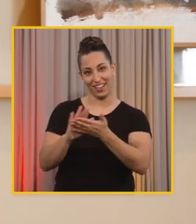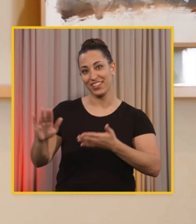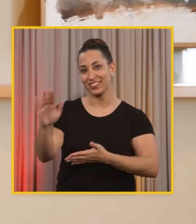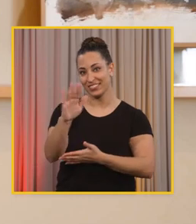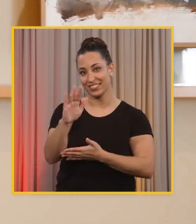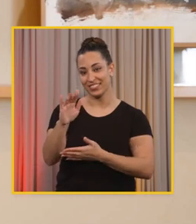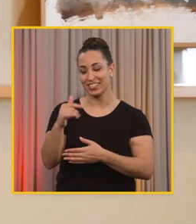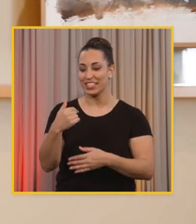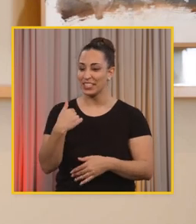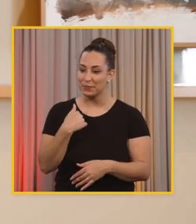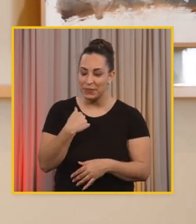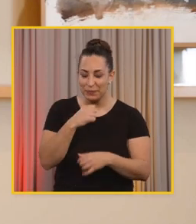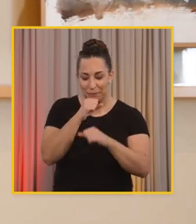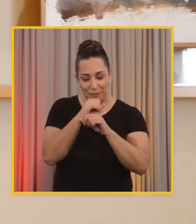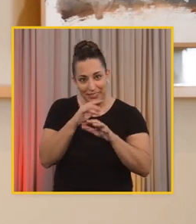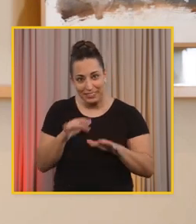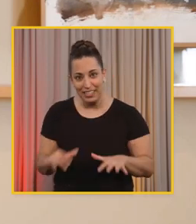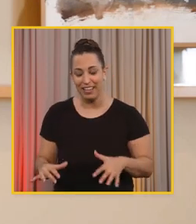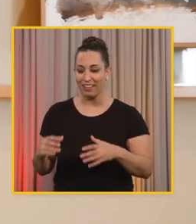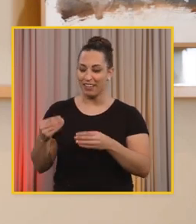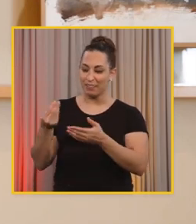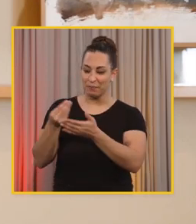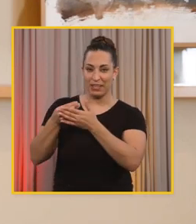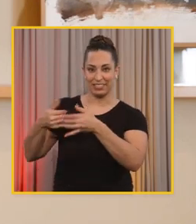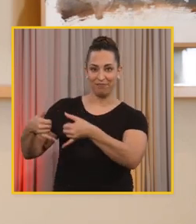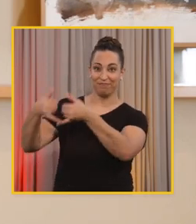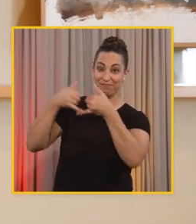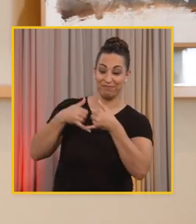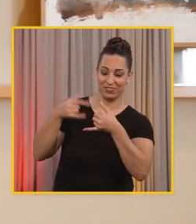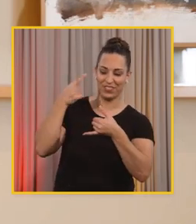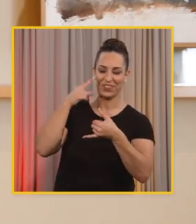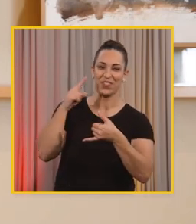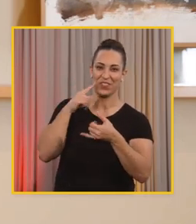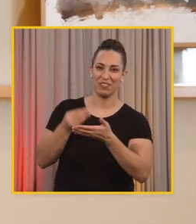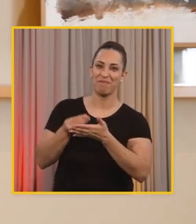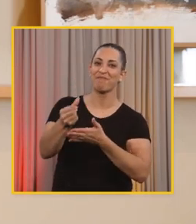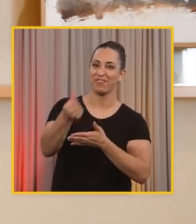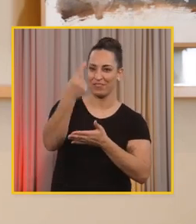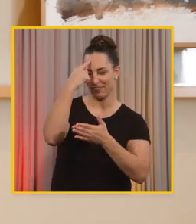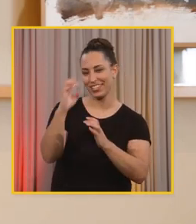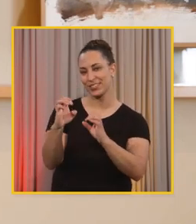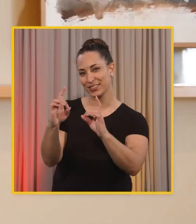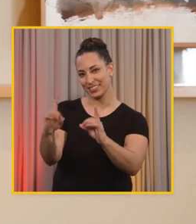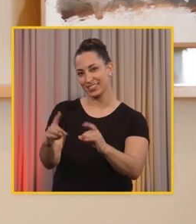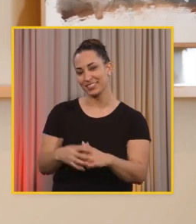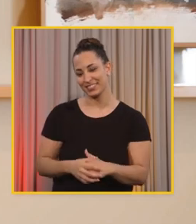blessed to receive scholarships which paid for my education.